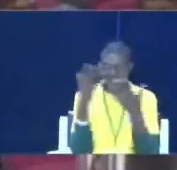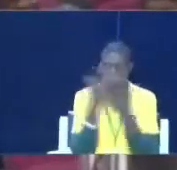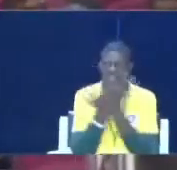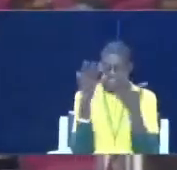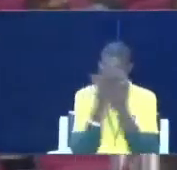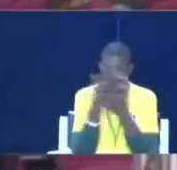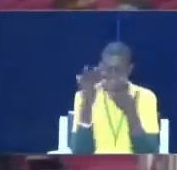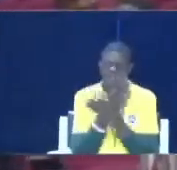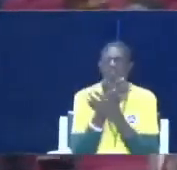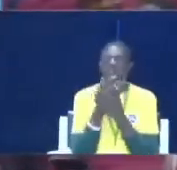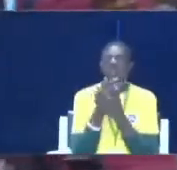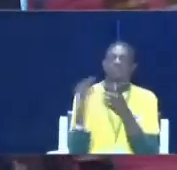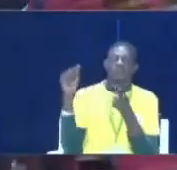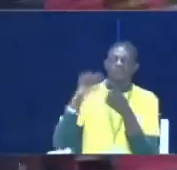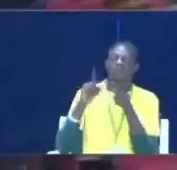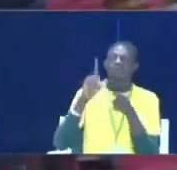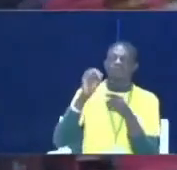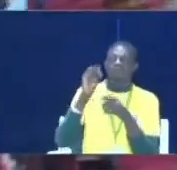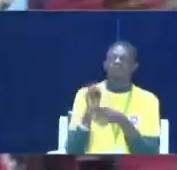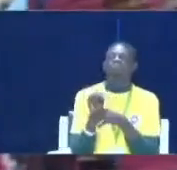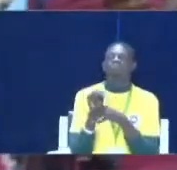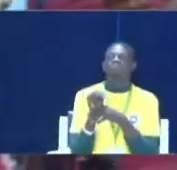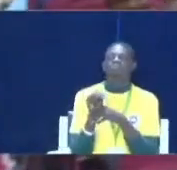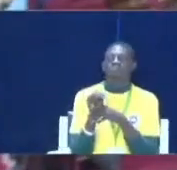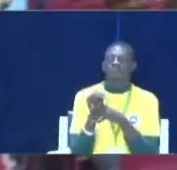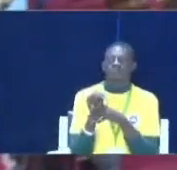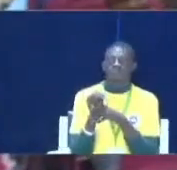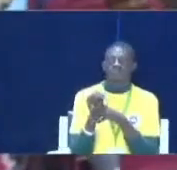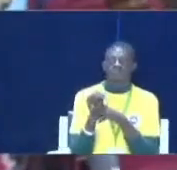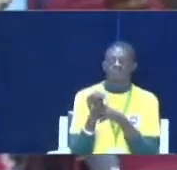darker unto a doom.